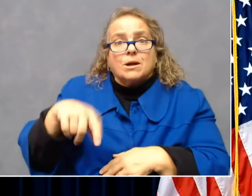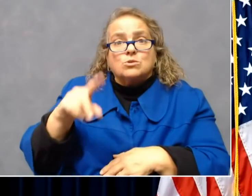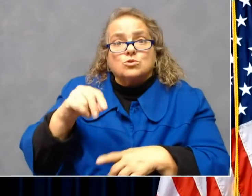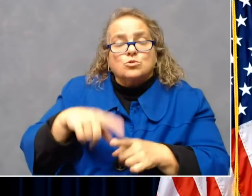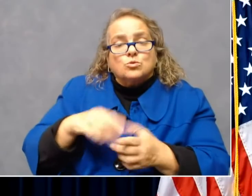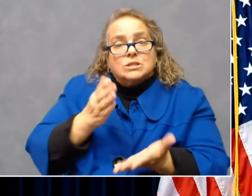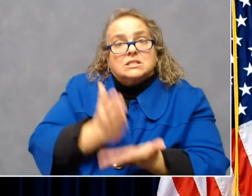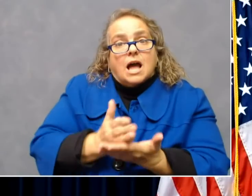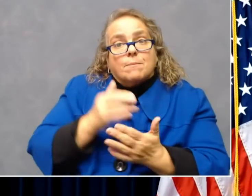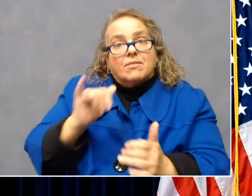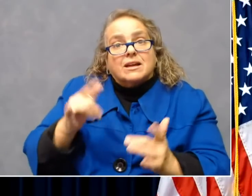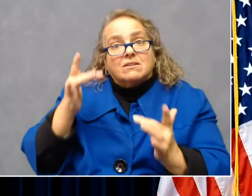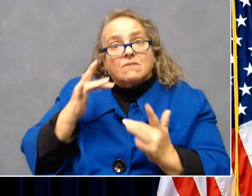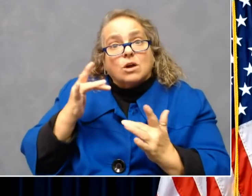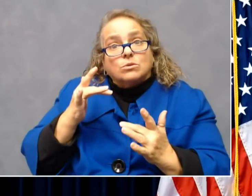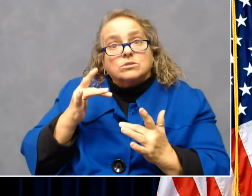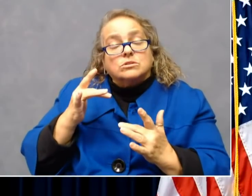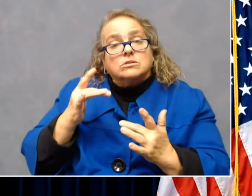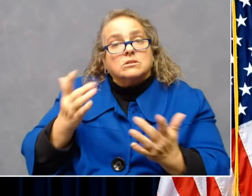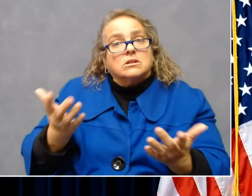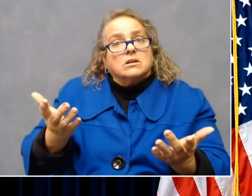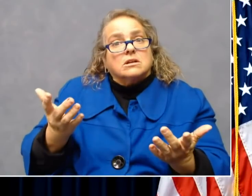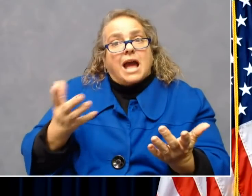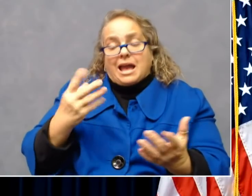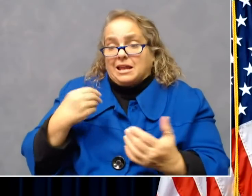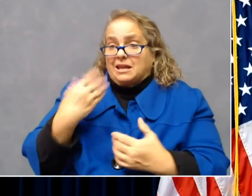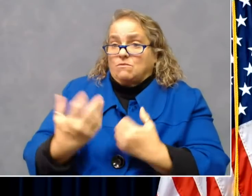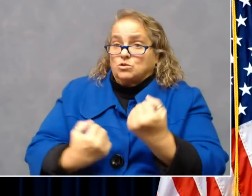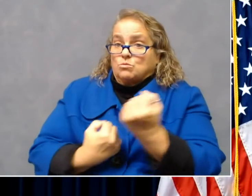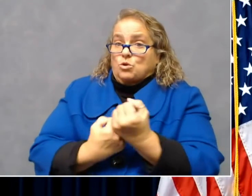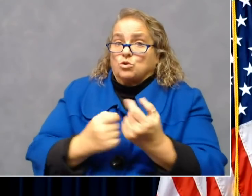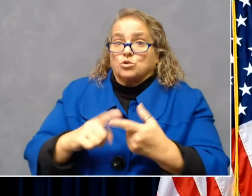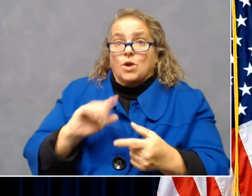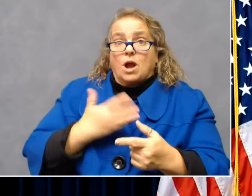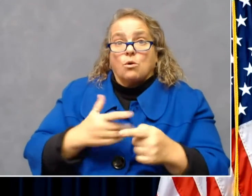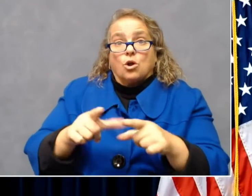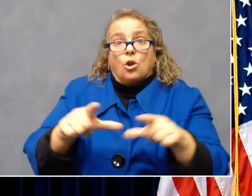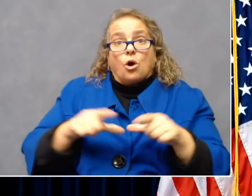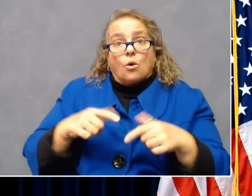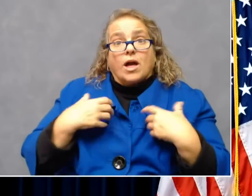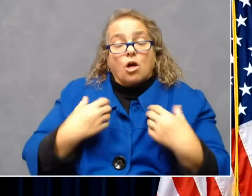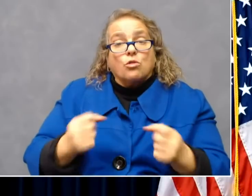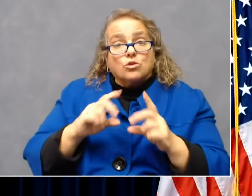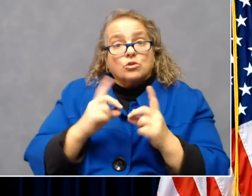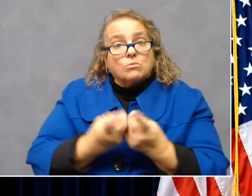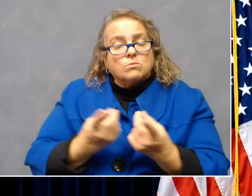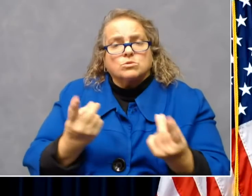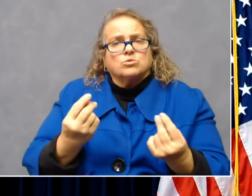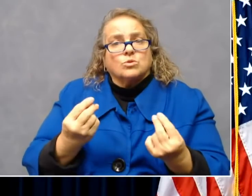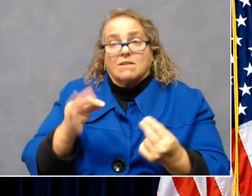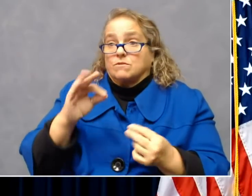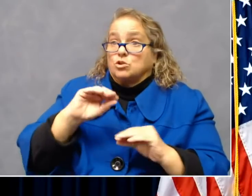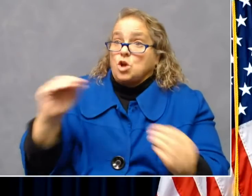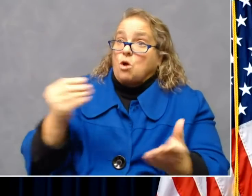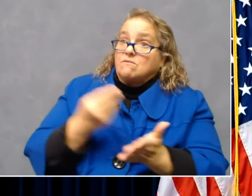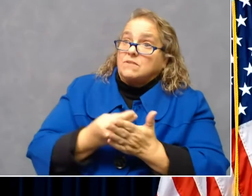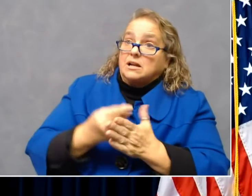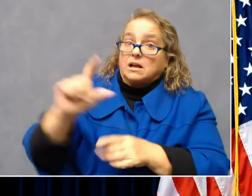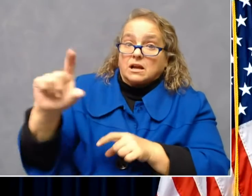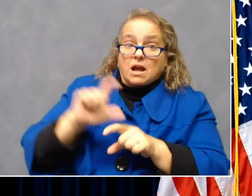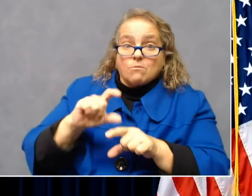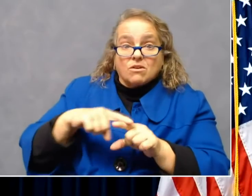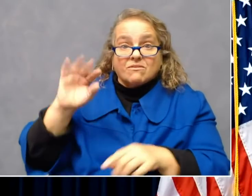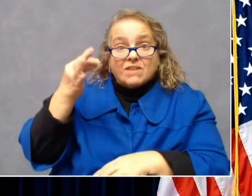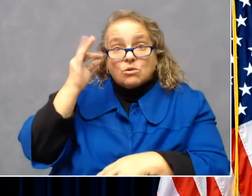to our local health departments. Now, when we put together the budget that we're going to put together, we're going to do our very